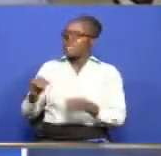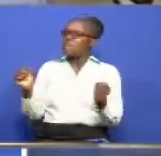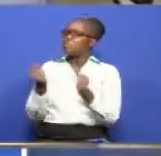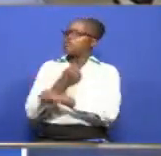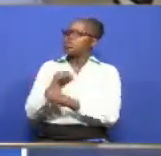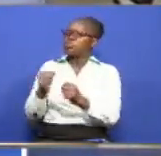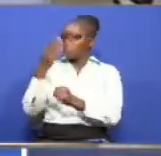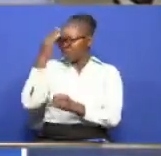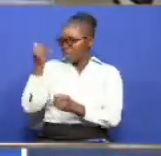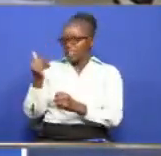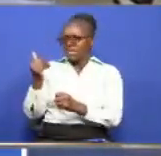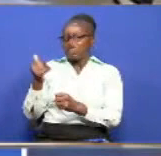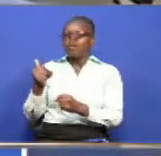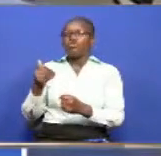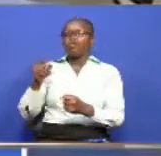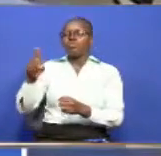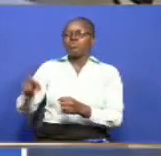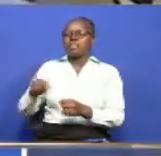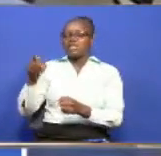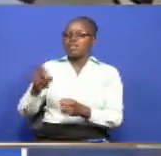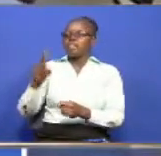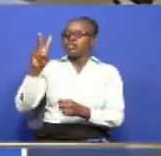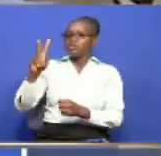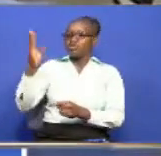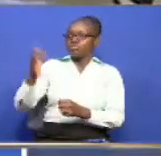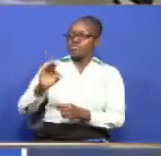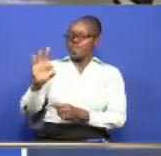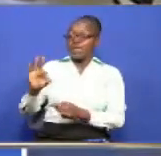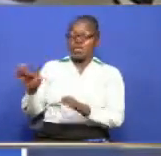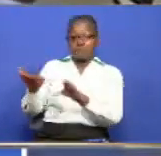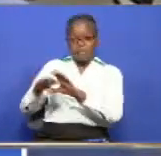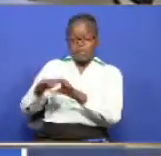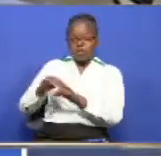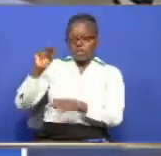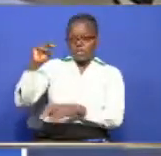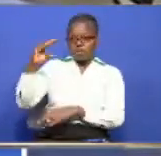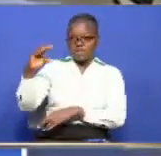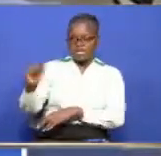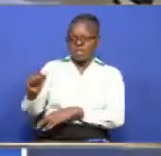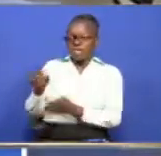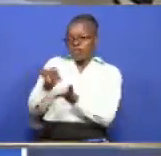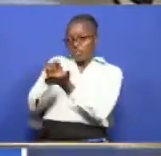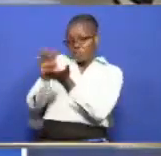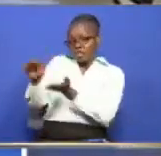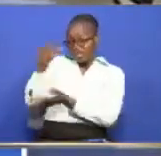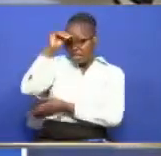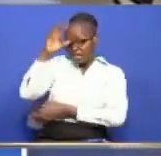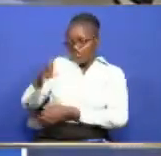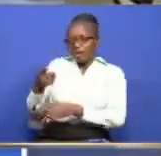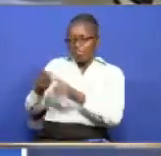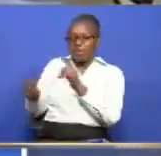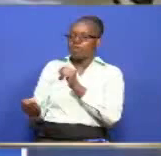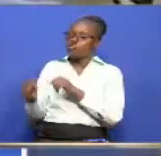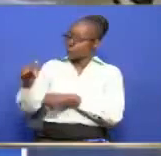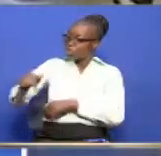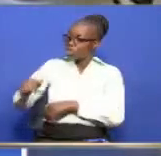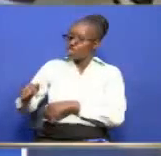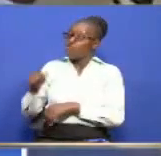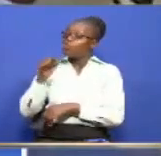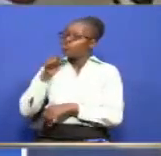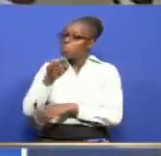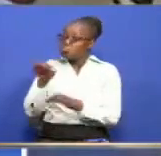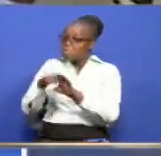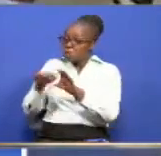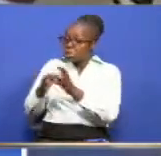you need a threshold of at least 2/3 of members of the County Assembly to impeach a governor. Today, the members who turned up in